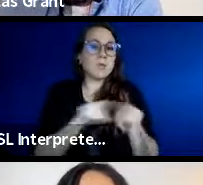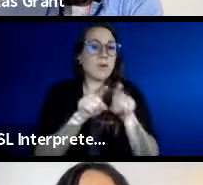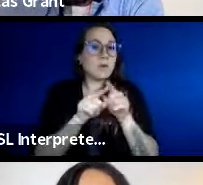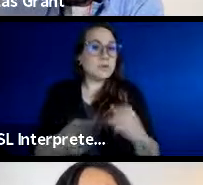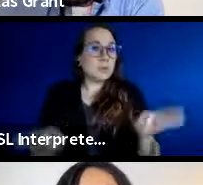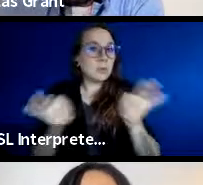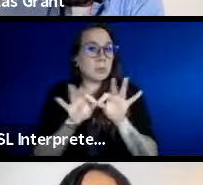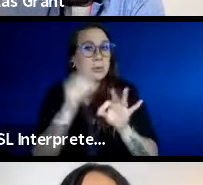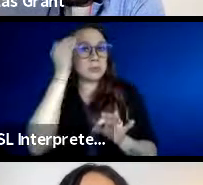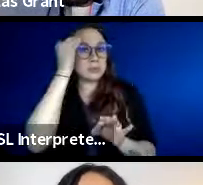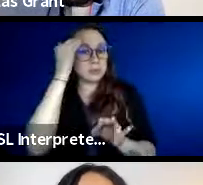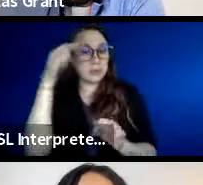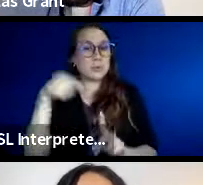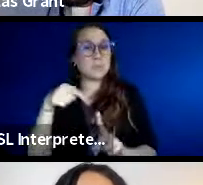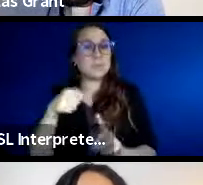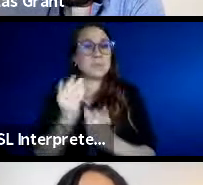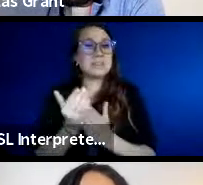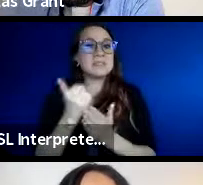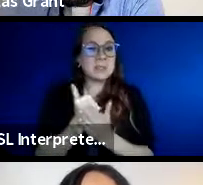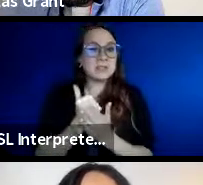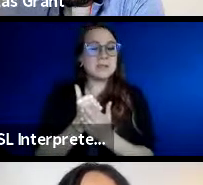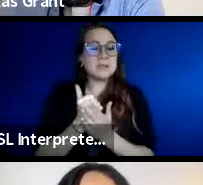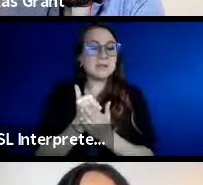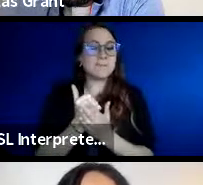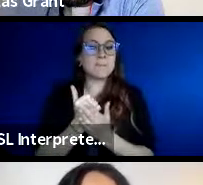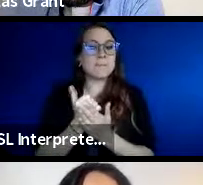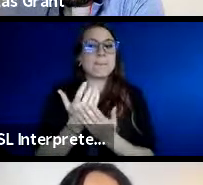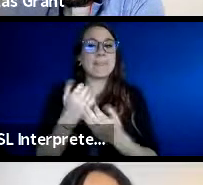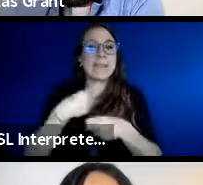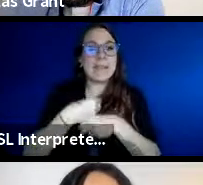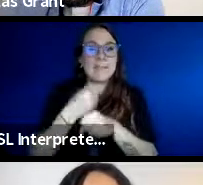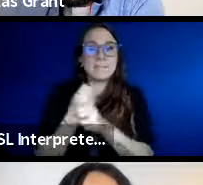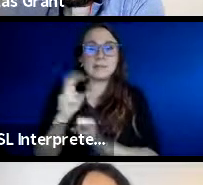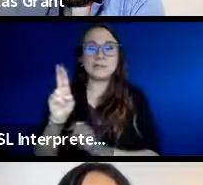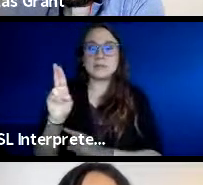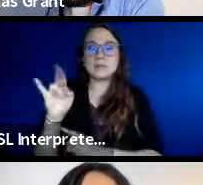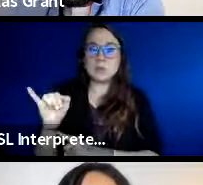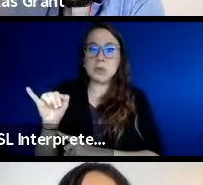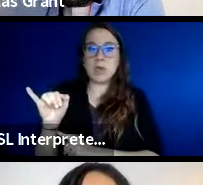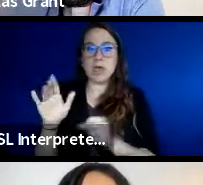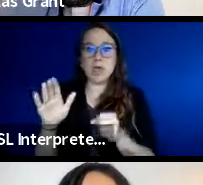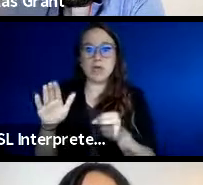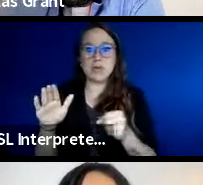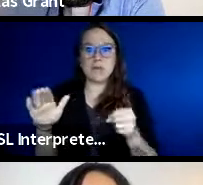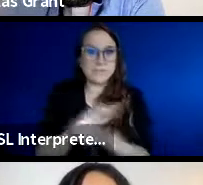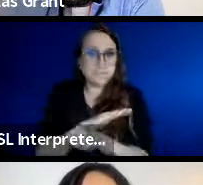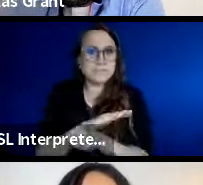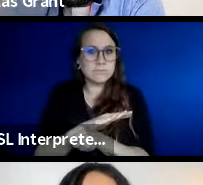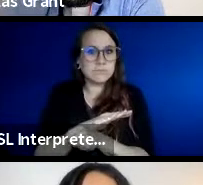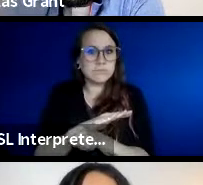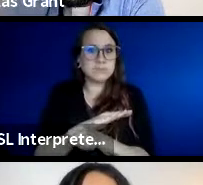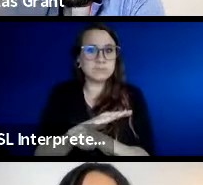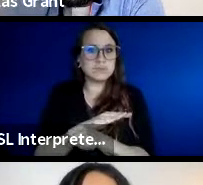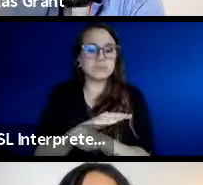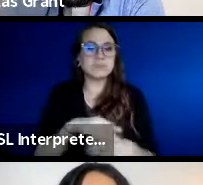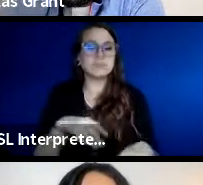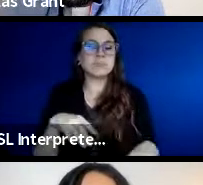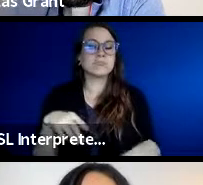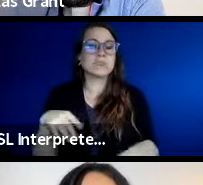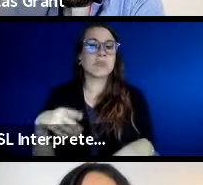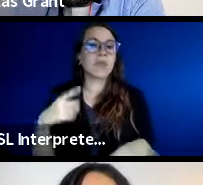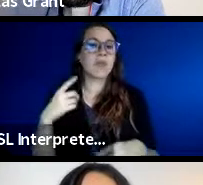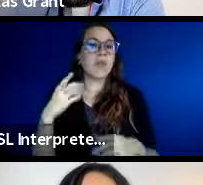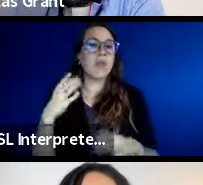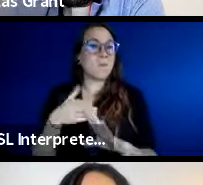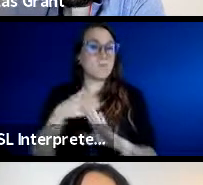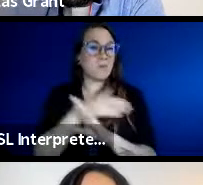about this budget is that it makes UI whole. At one point, before